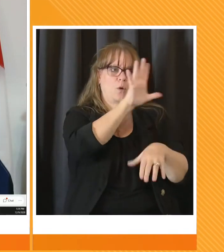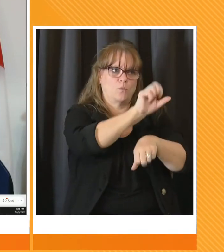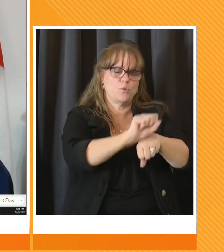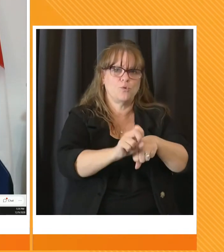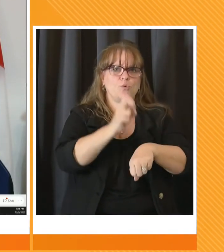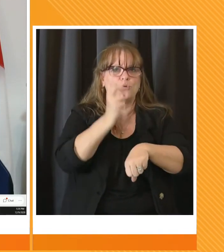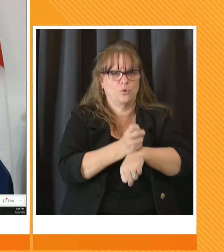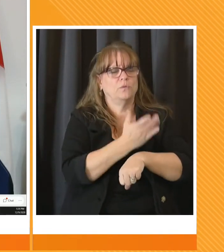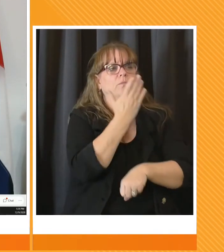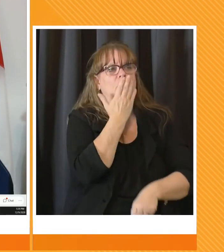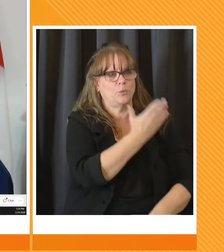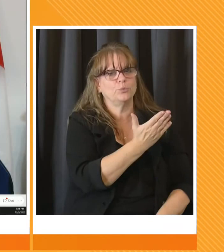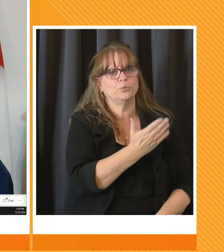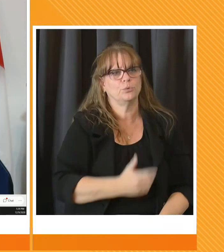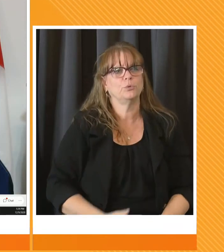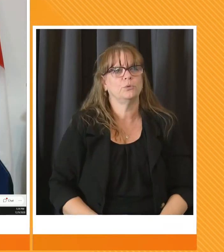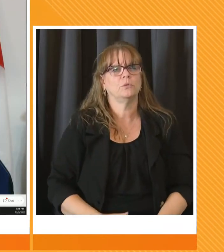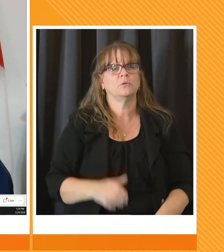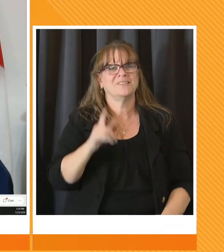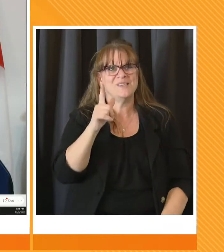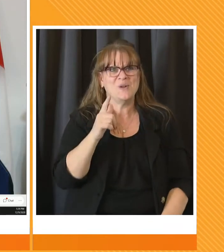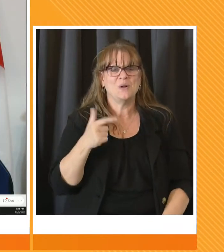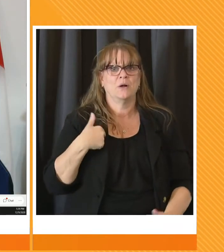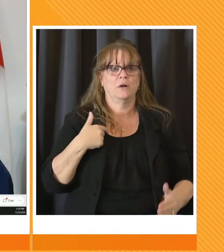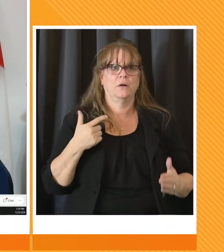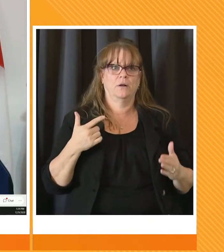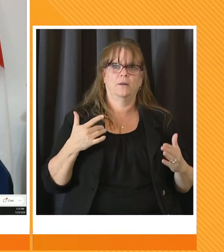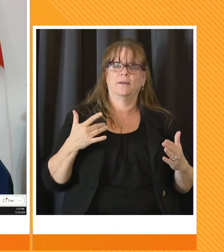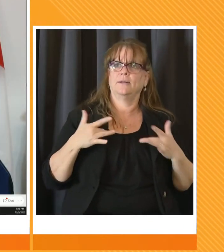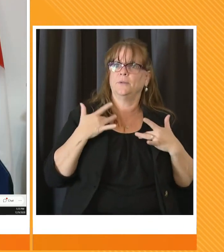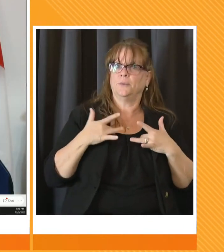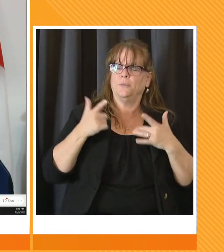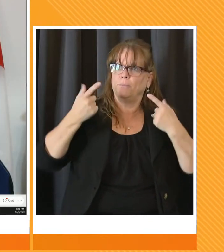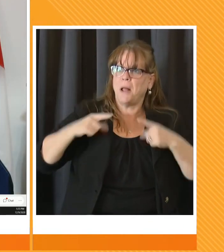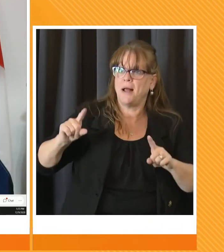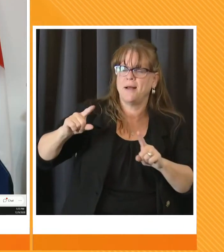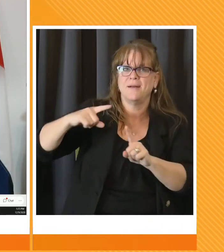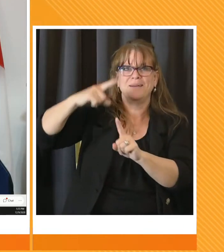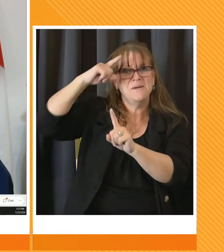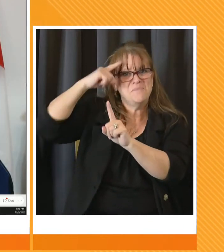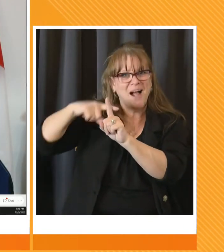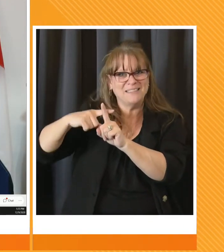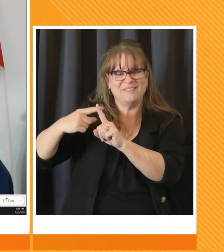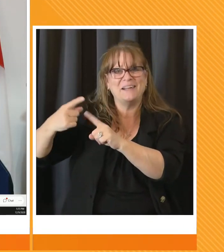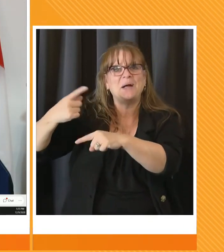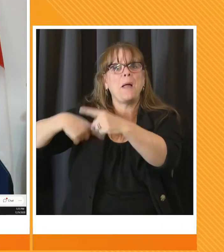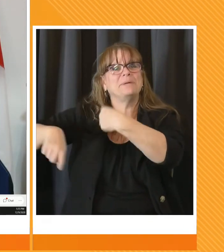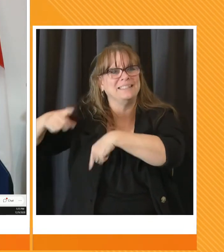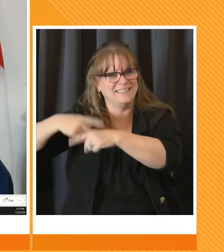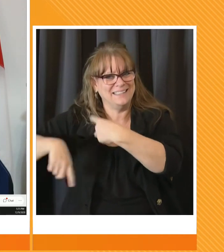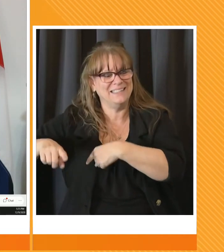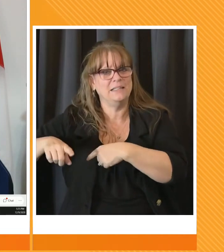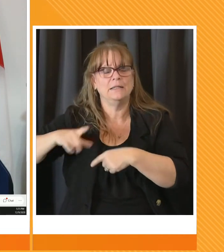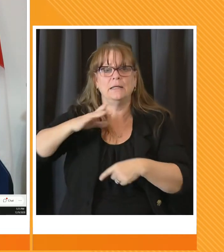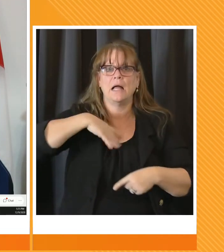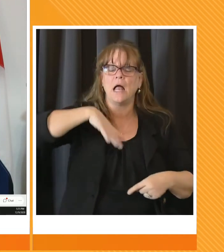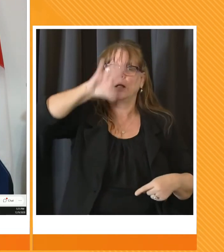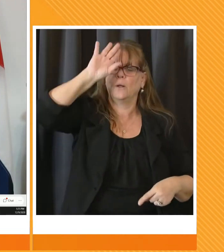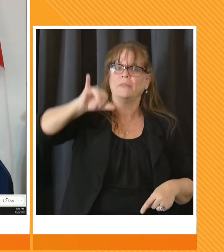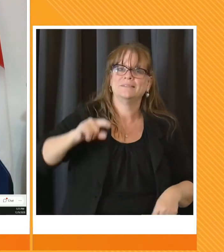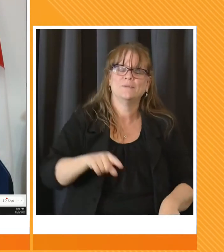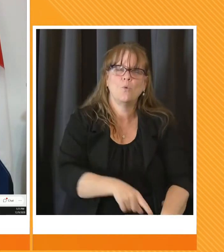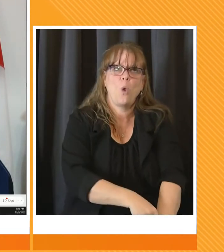something positive to think about, just a reminder, it's a long road ahead. With all the first Coloradans will be vaccinated very